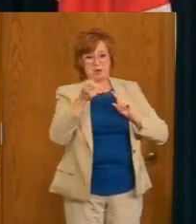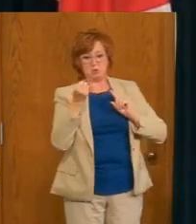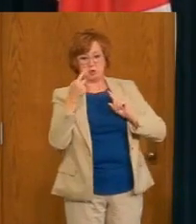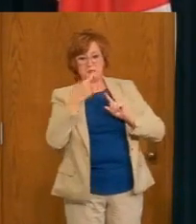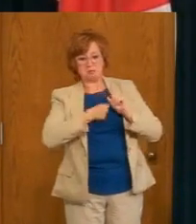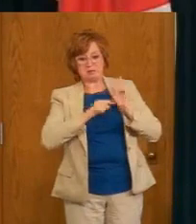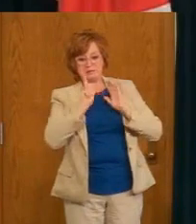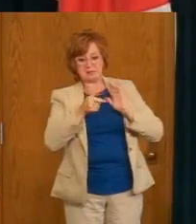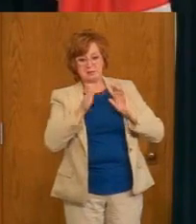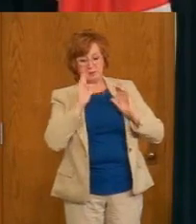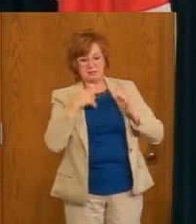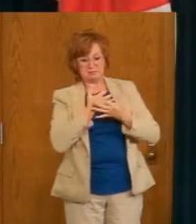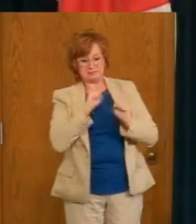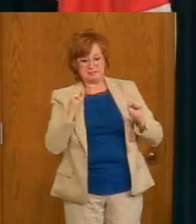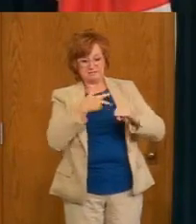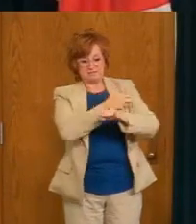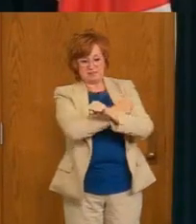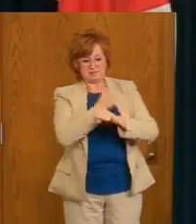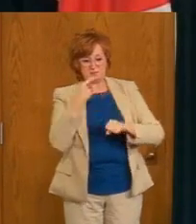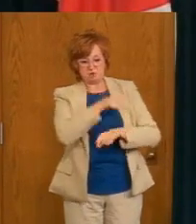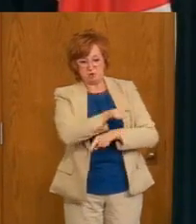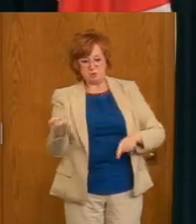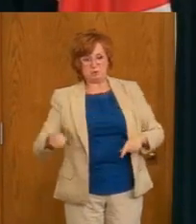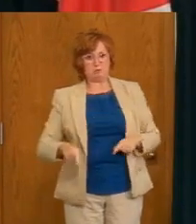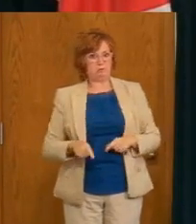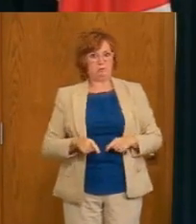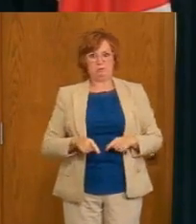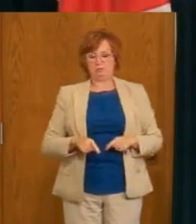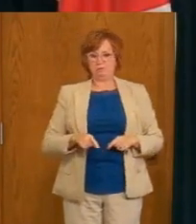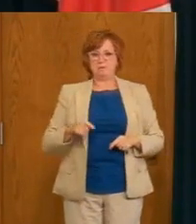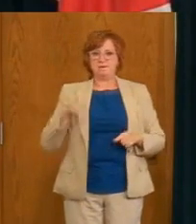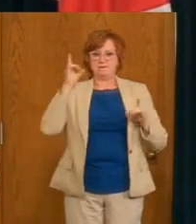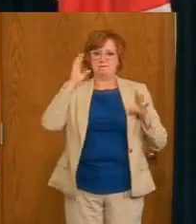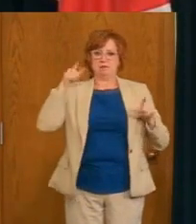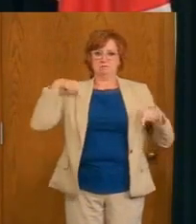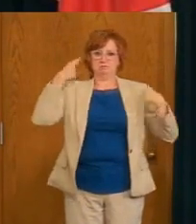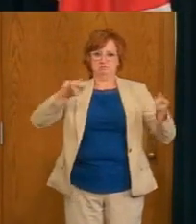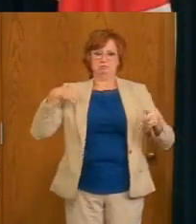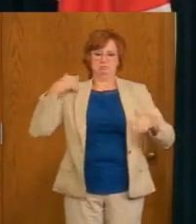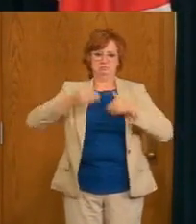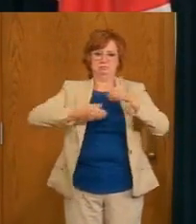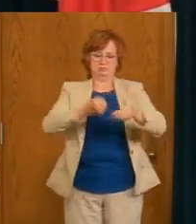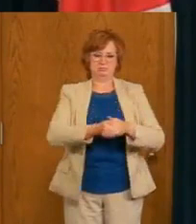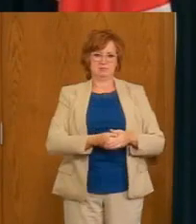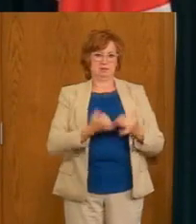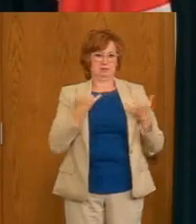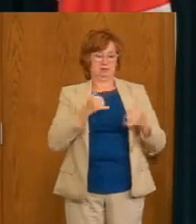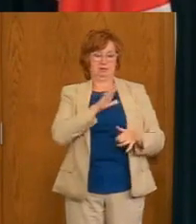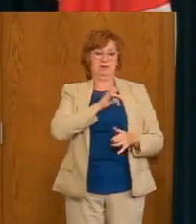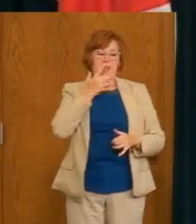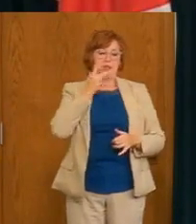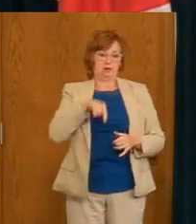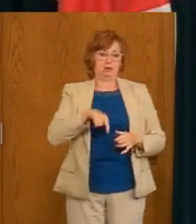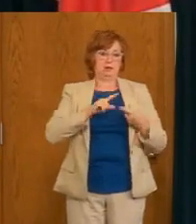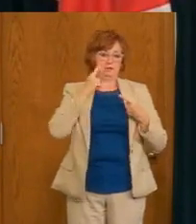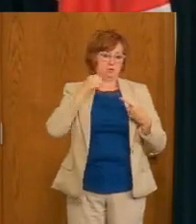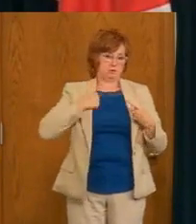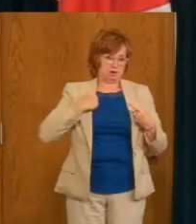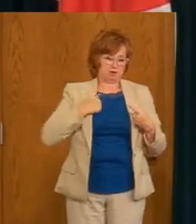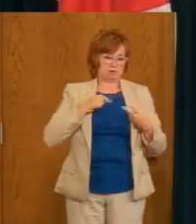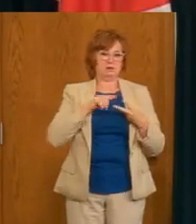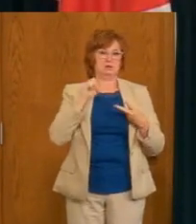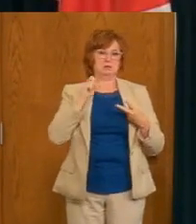and then by today those vaccines will be widely and easily available to us in Canada and Saskatchewan, and we can